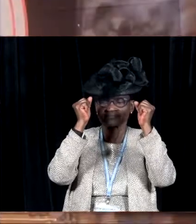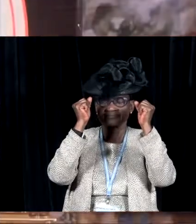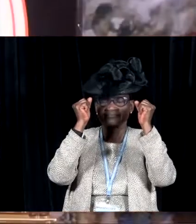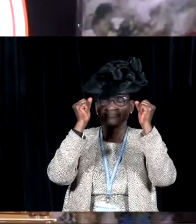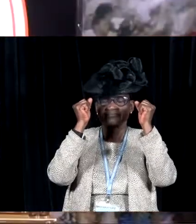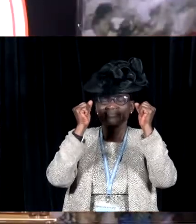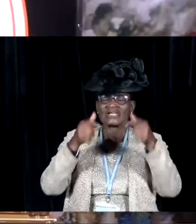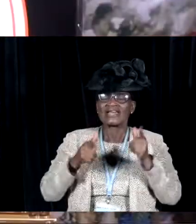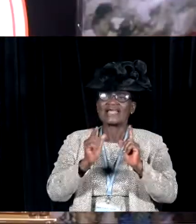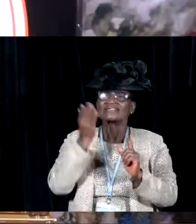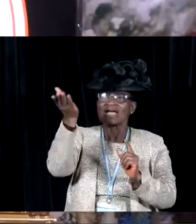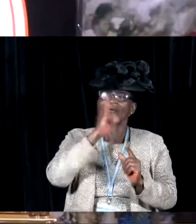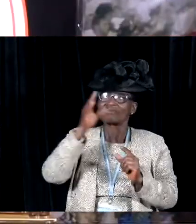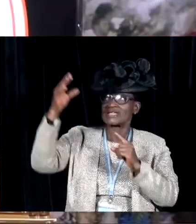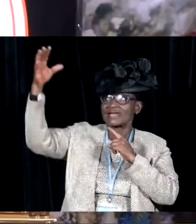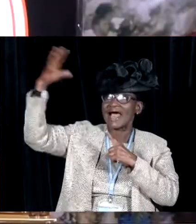Let there be light.